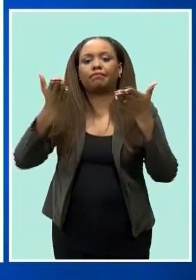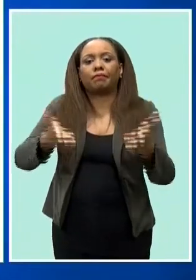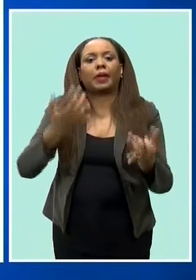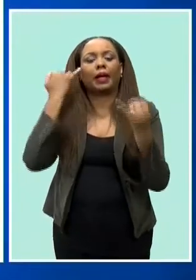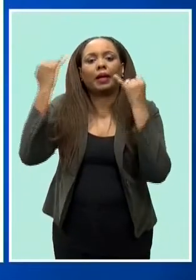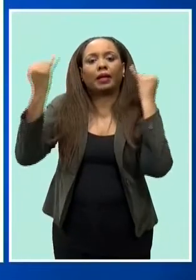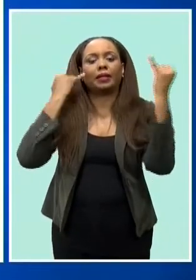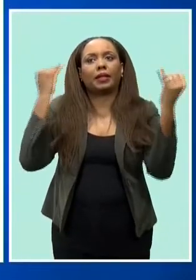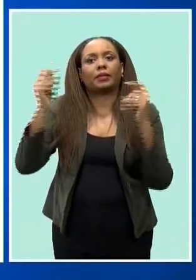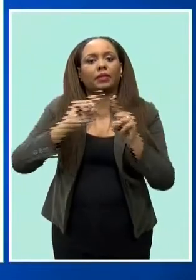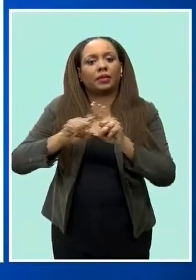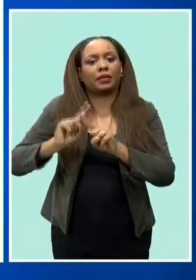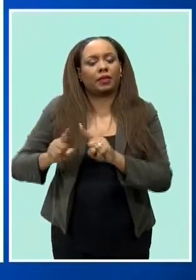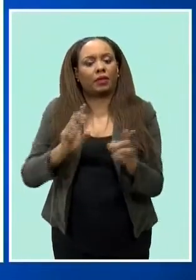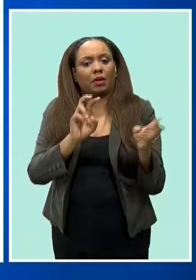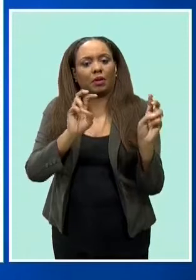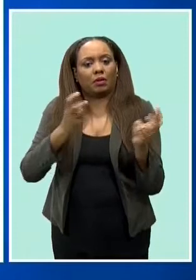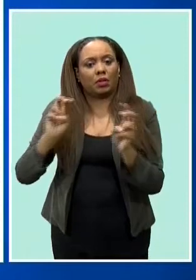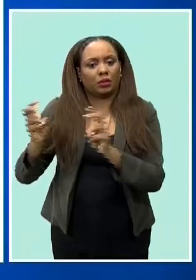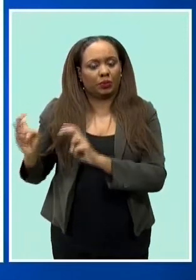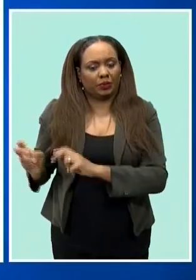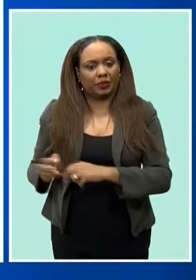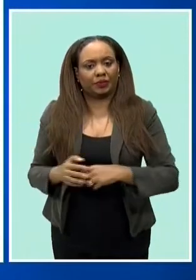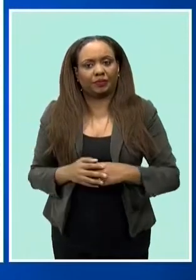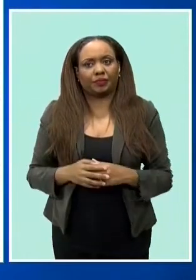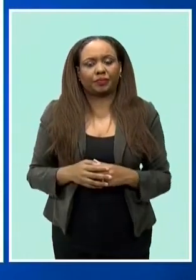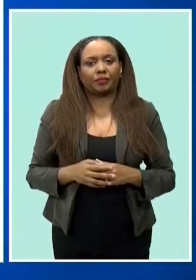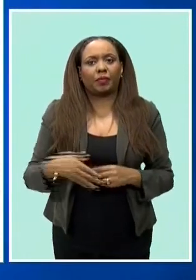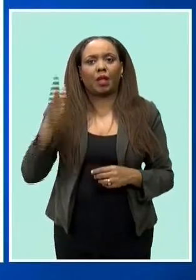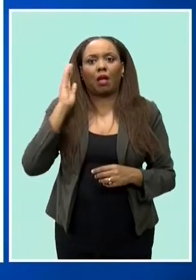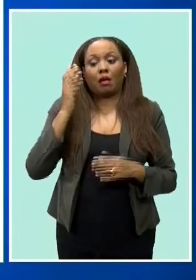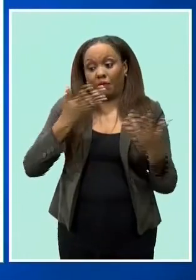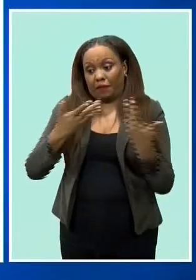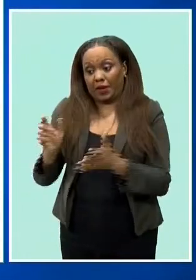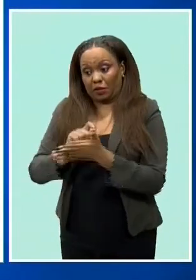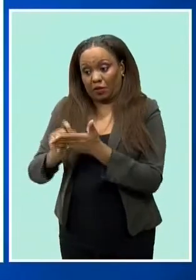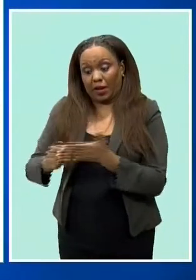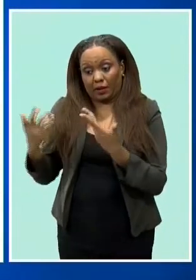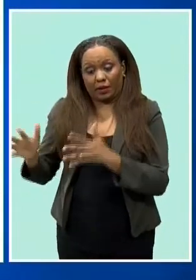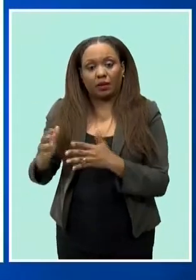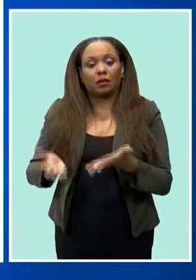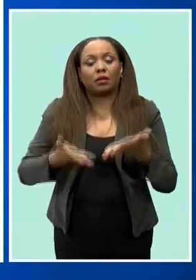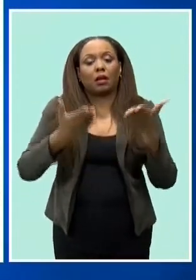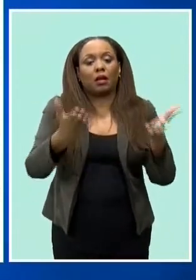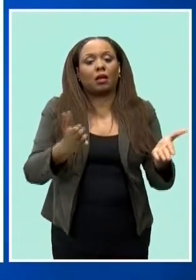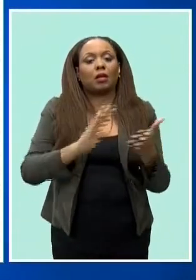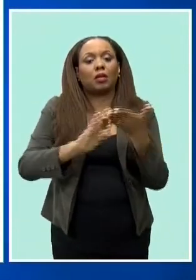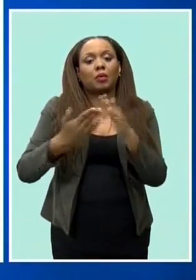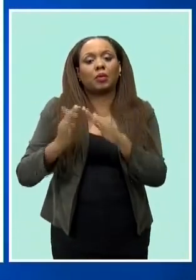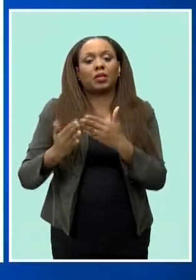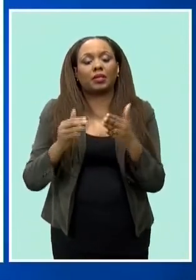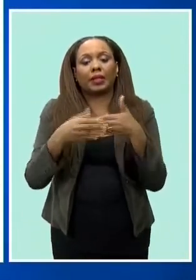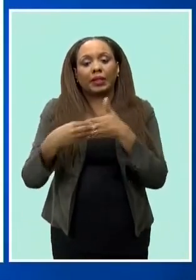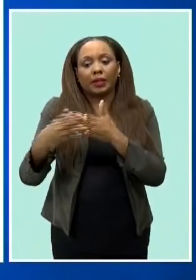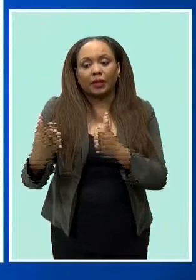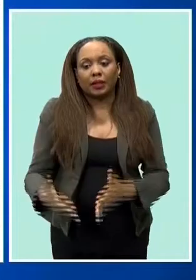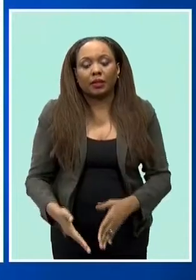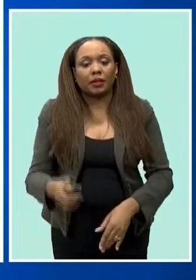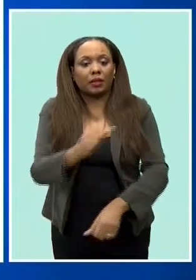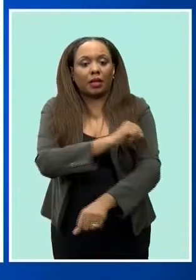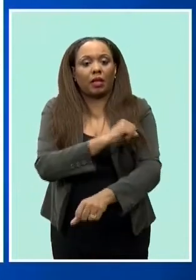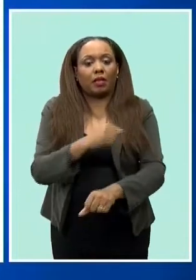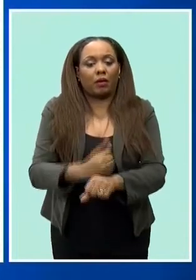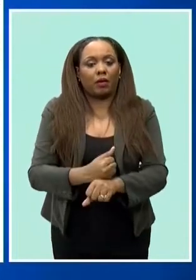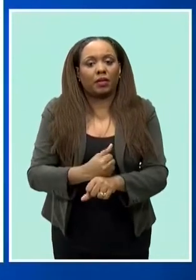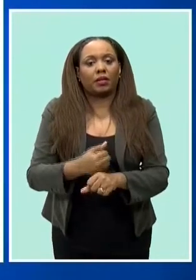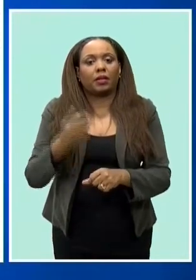of issues facing by young people. This will be presented to community leaders, governing bodies, and the press on November